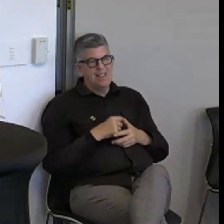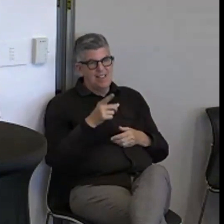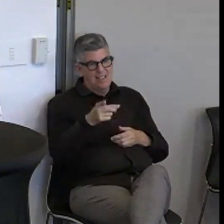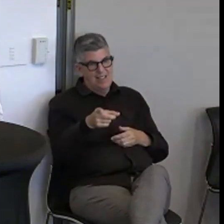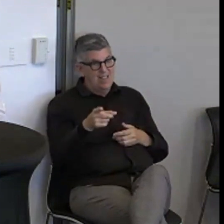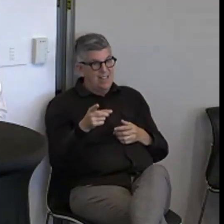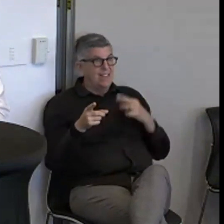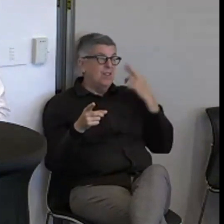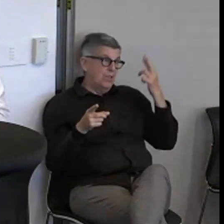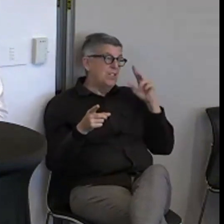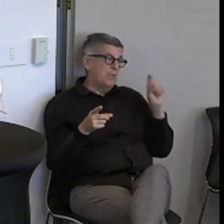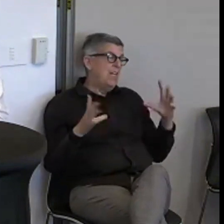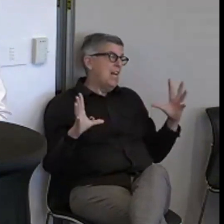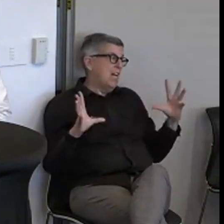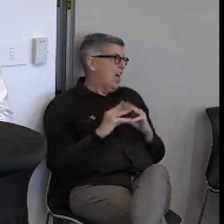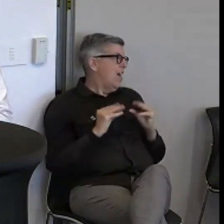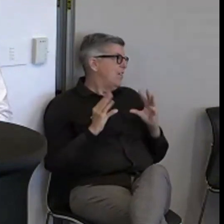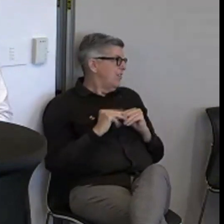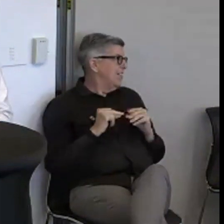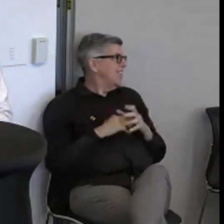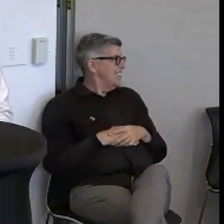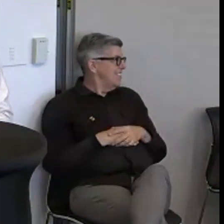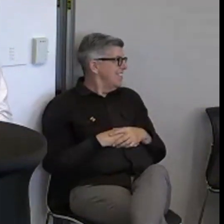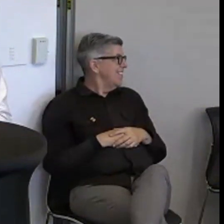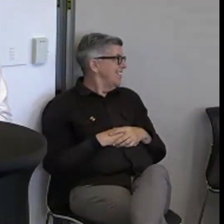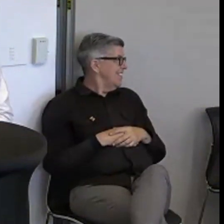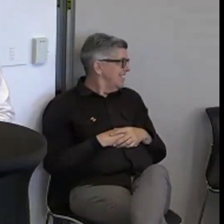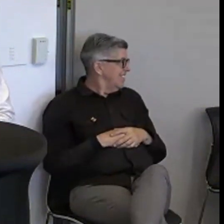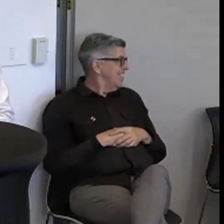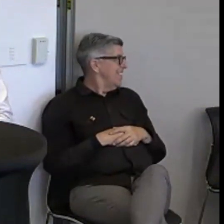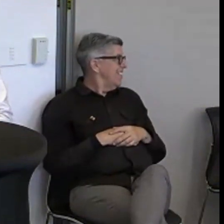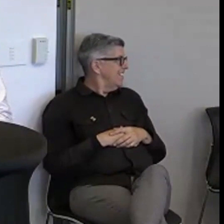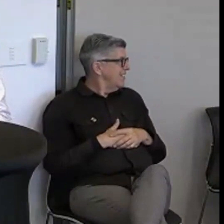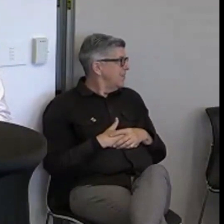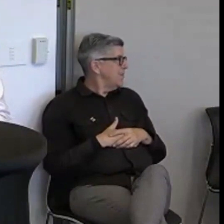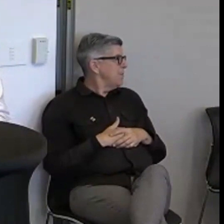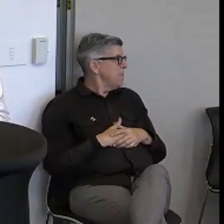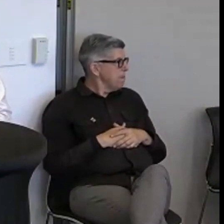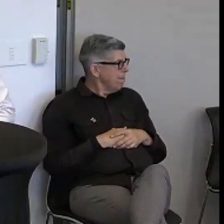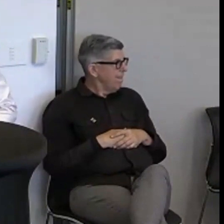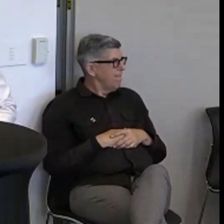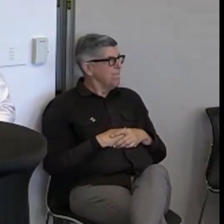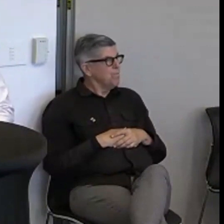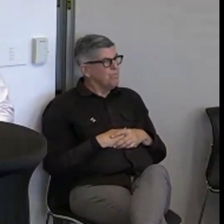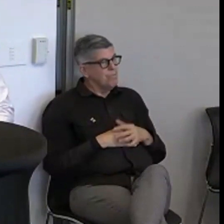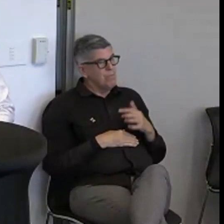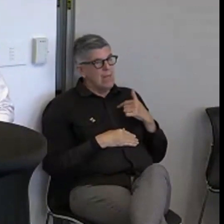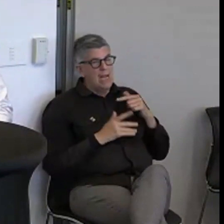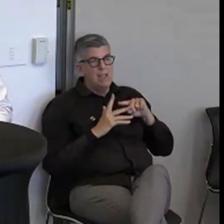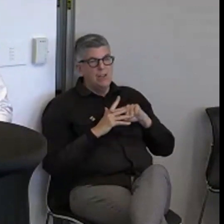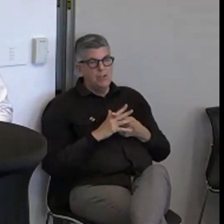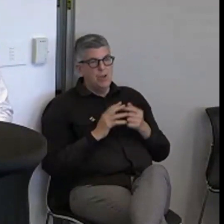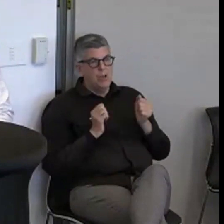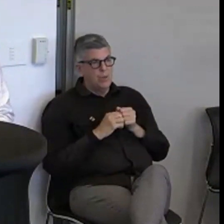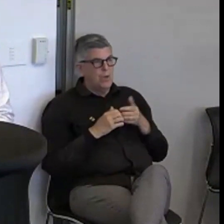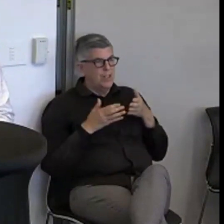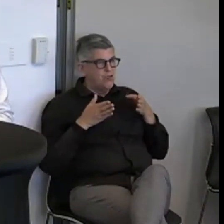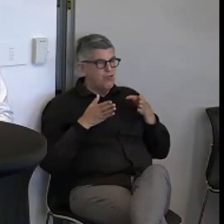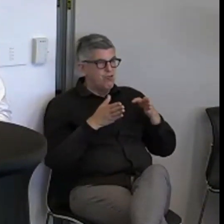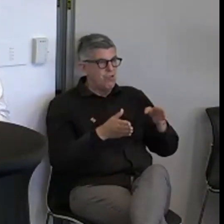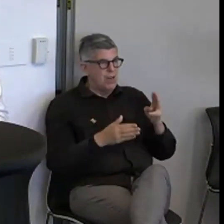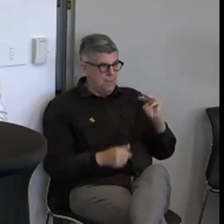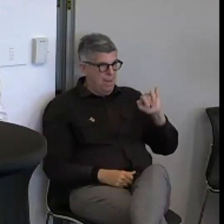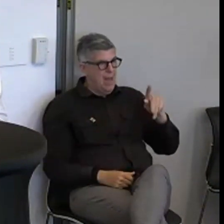yeah, We'll put a pin in that for the next event, right? yeah, and I mean, I started with street maps because that's where the data